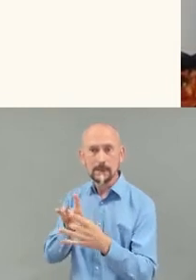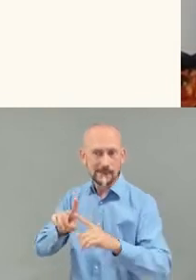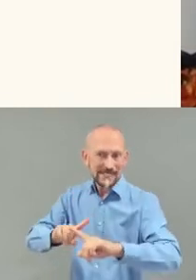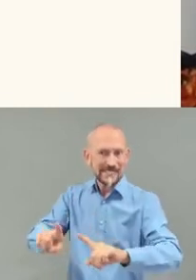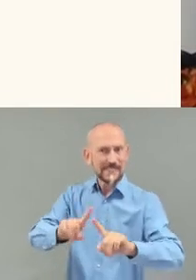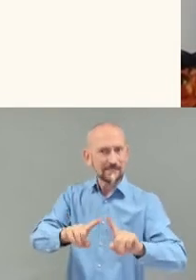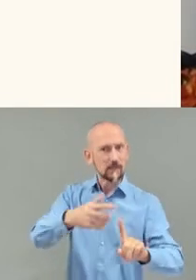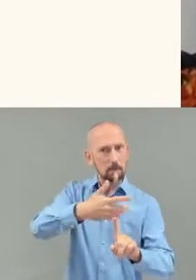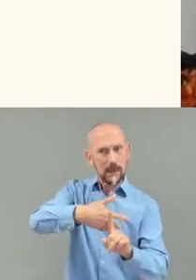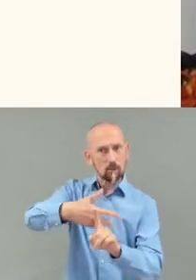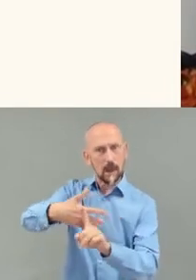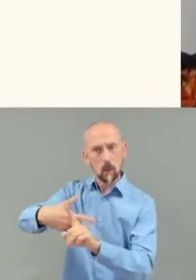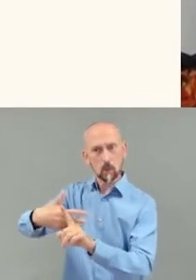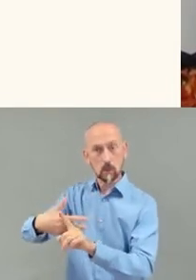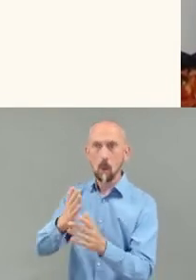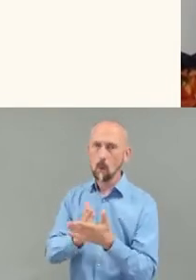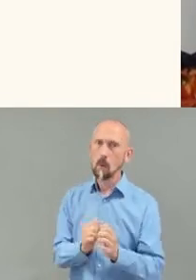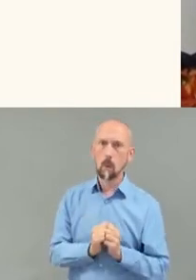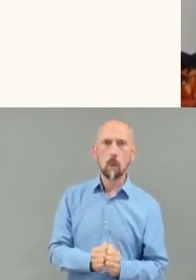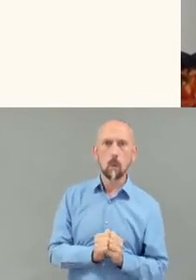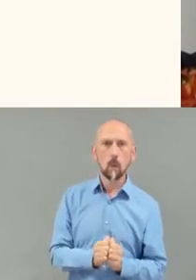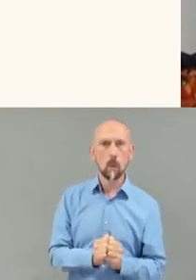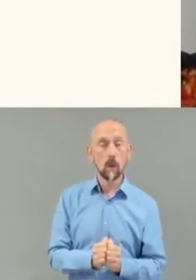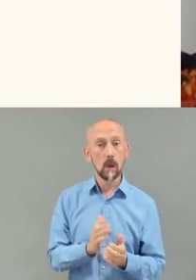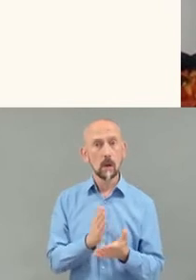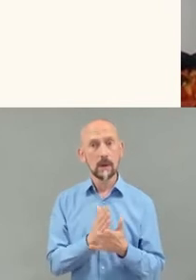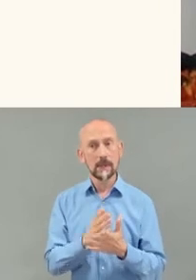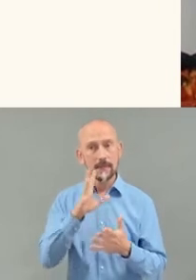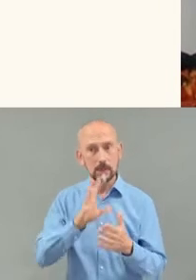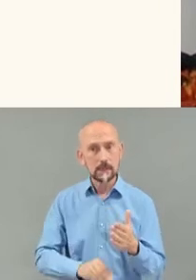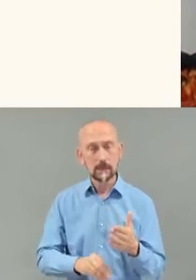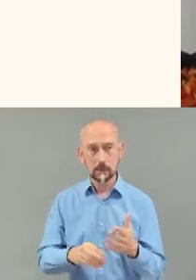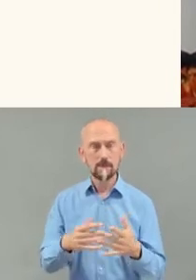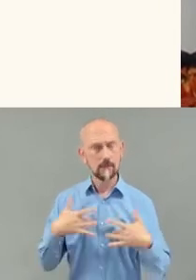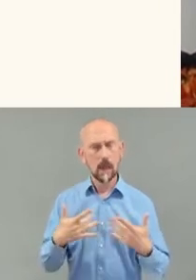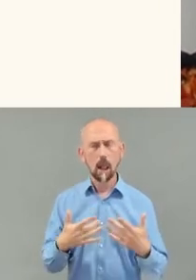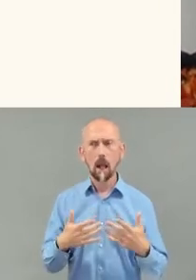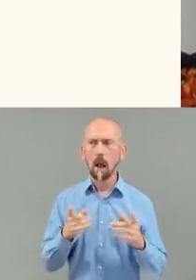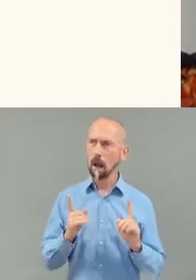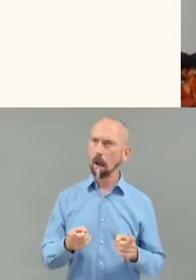on a national level, and have found such experience quite validating and normalizing.